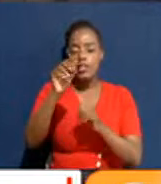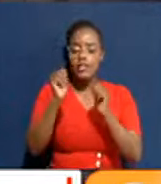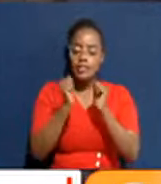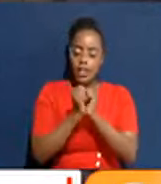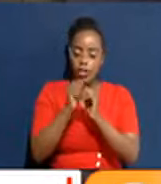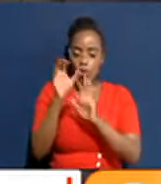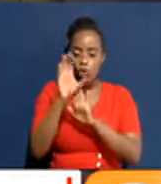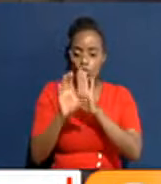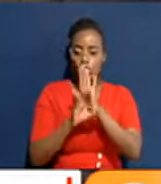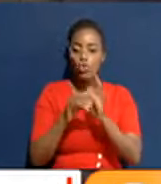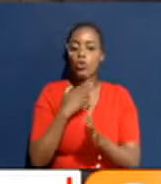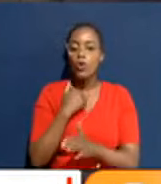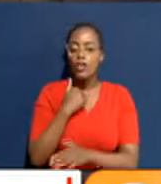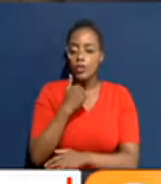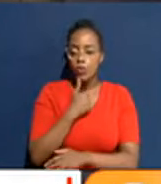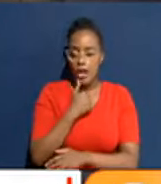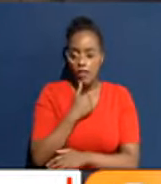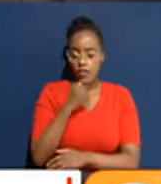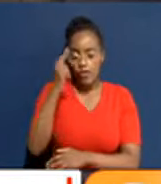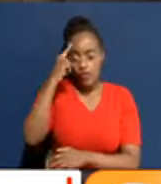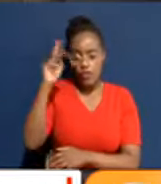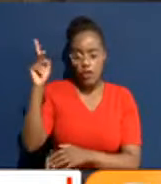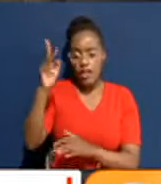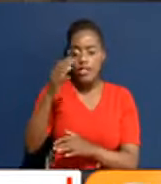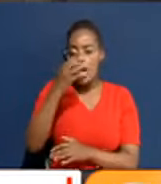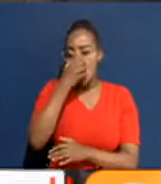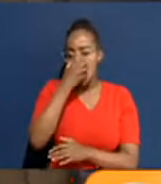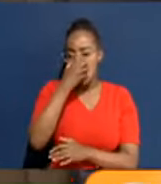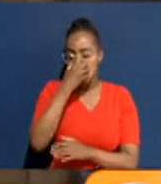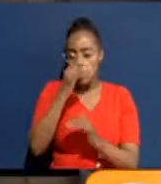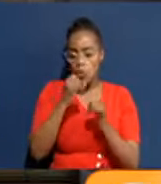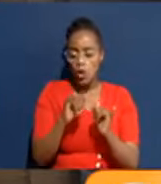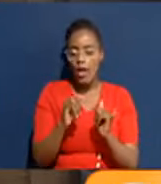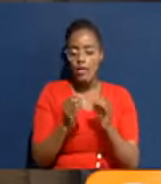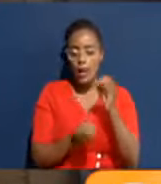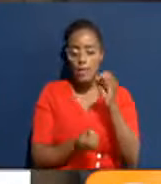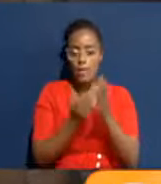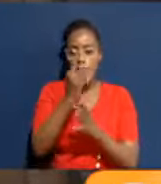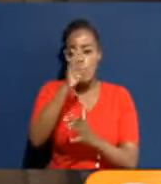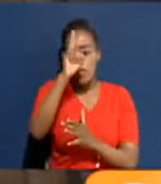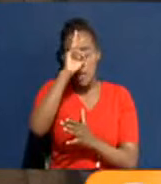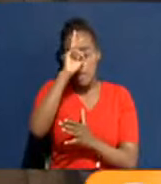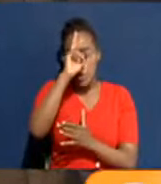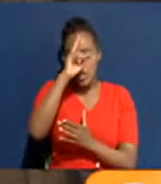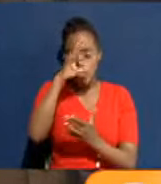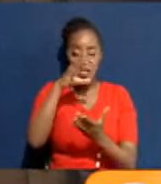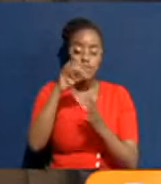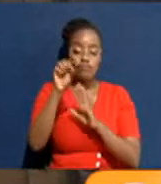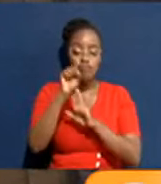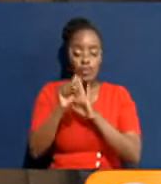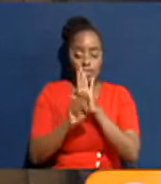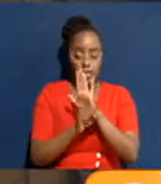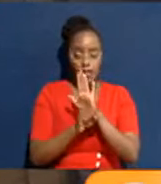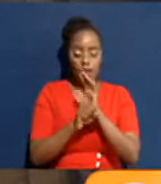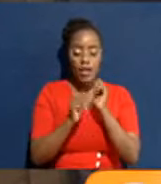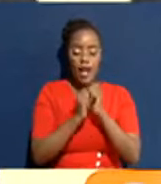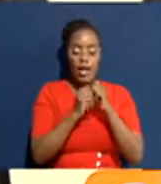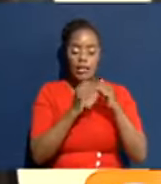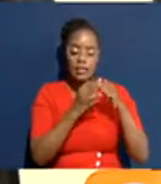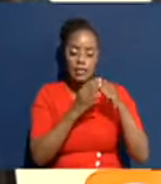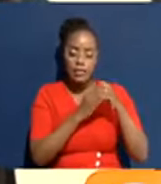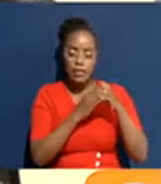to bequeath Kenyans, Ruto is trying to reinvent a police state of the